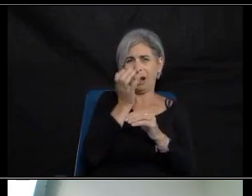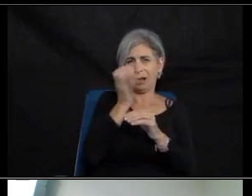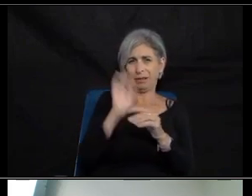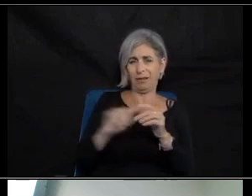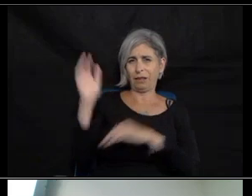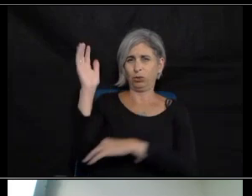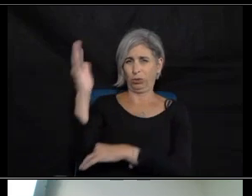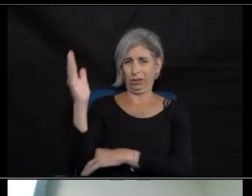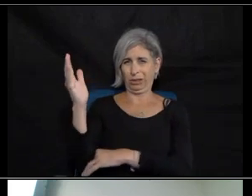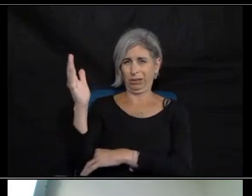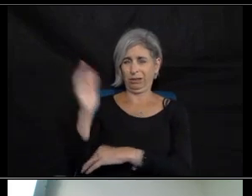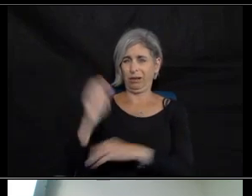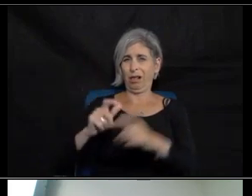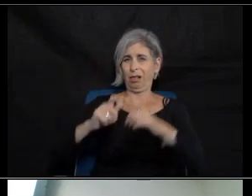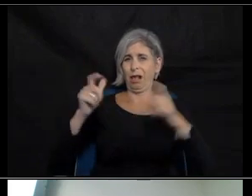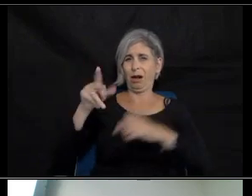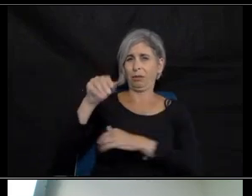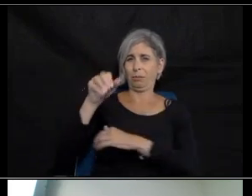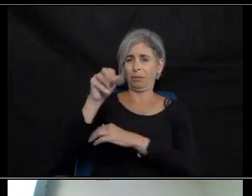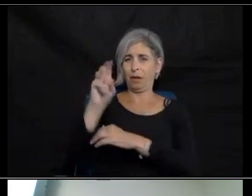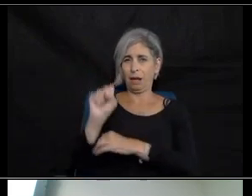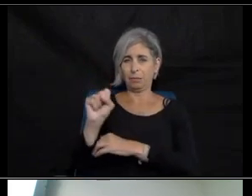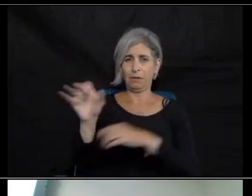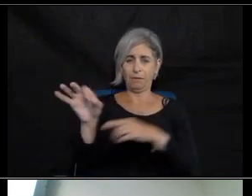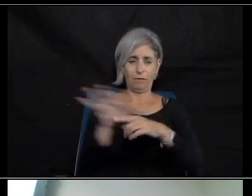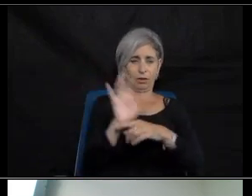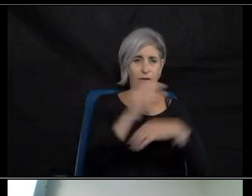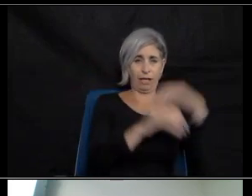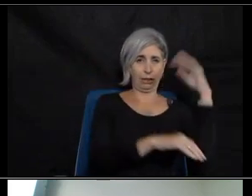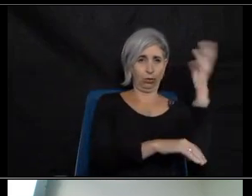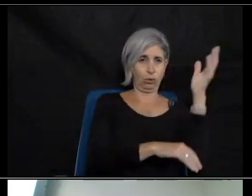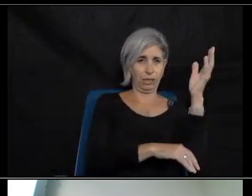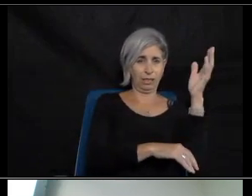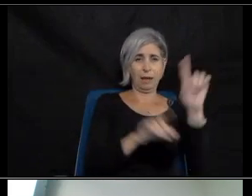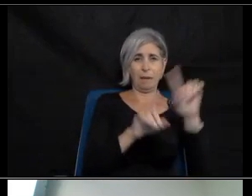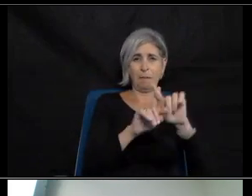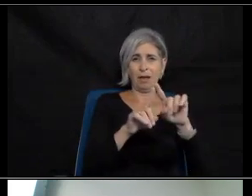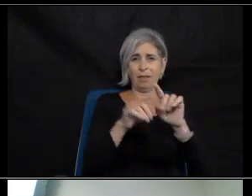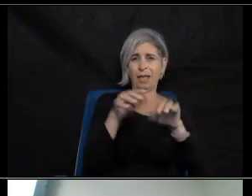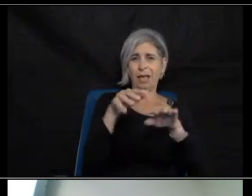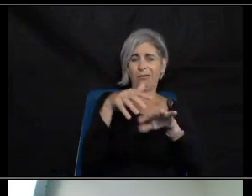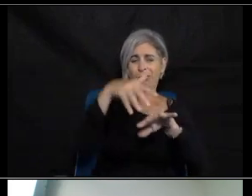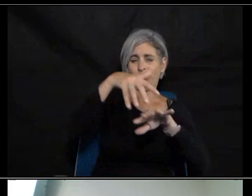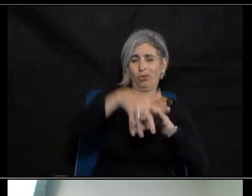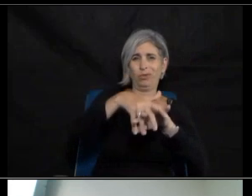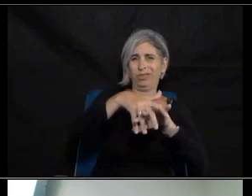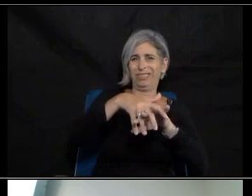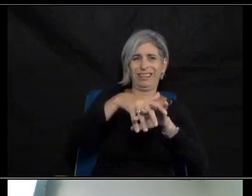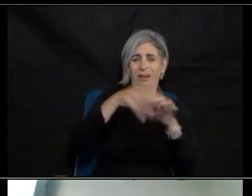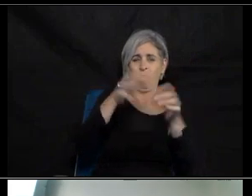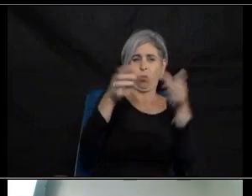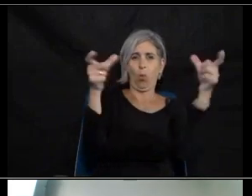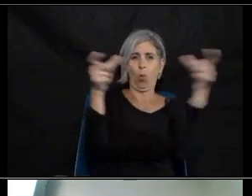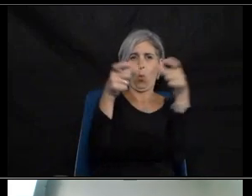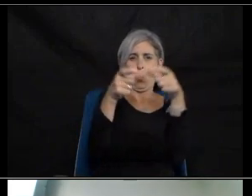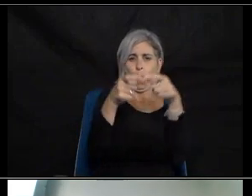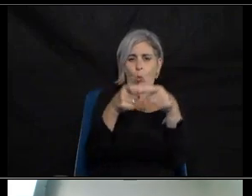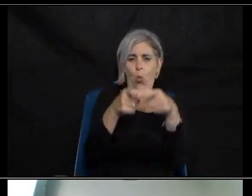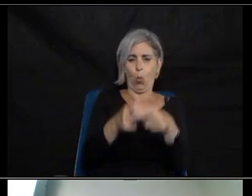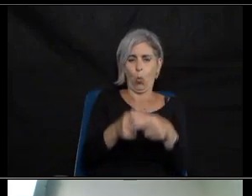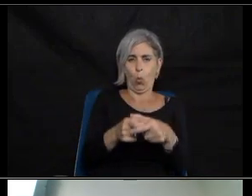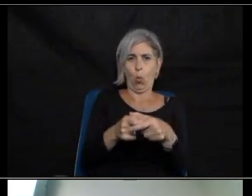trees. Larger palms function like trees in some ways, but because they have shallow roots, skinny trunks, and a narrow, thinner